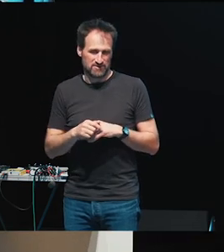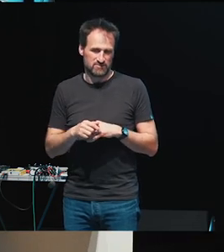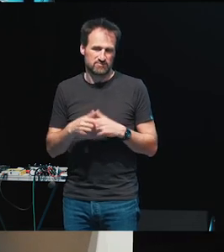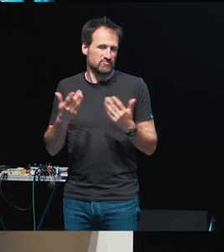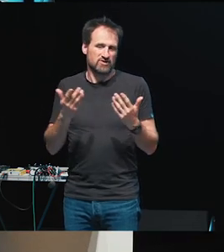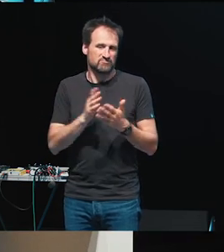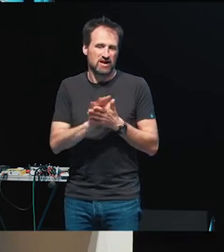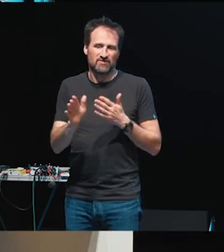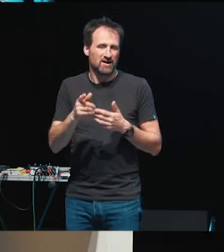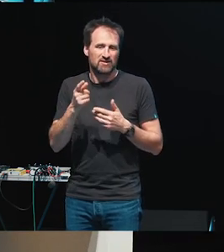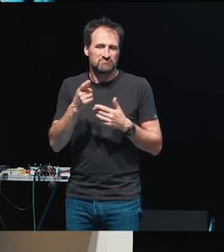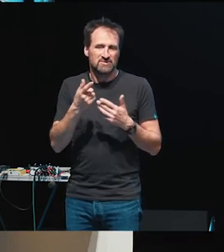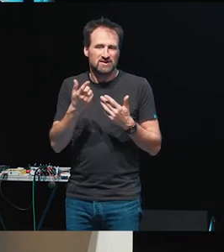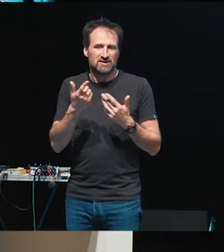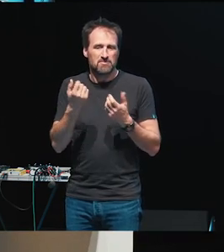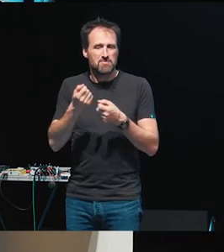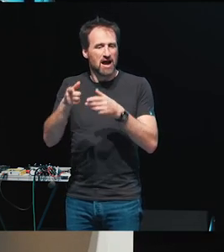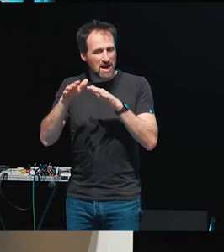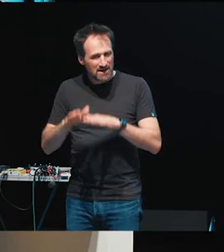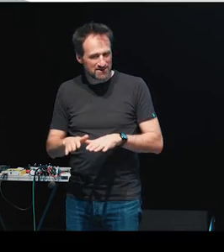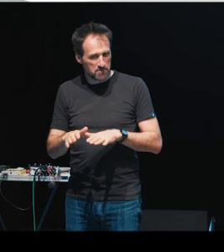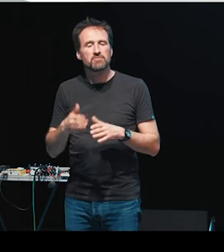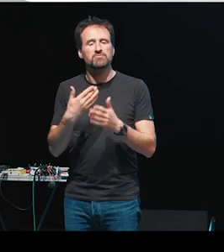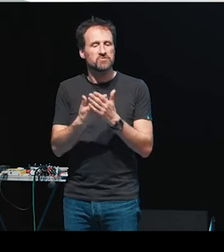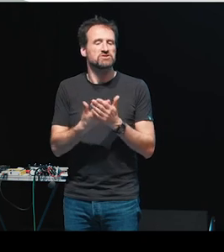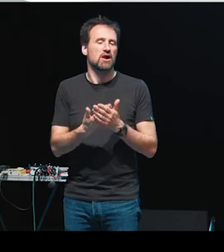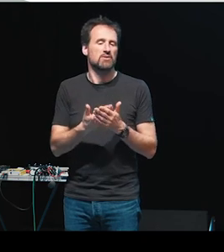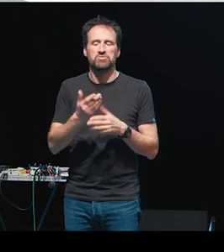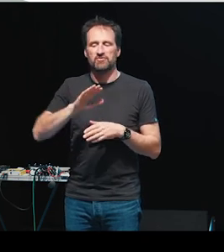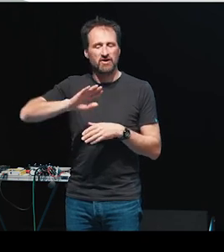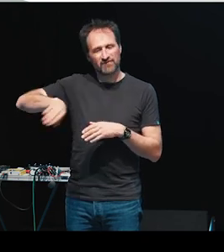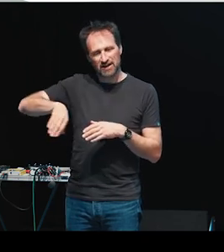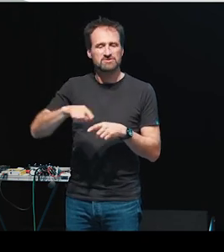And so that'll be slow to send over slow networks, so it would be beneficial to defer it.